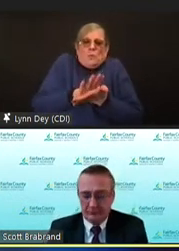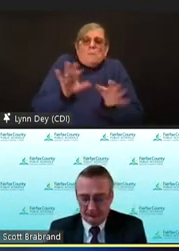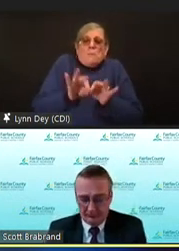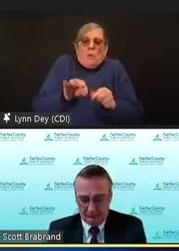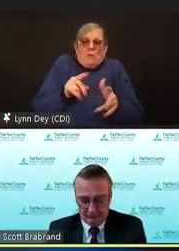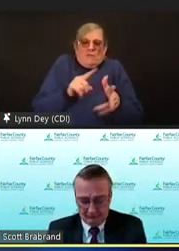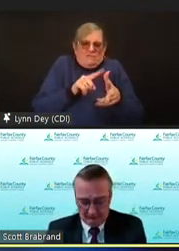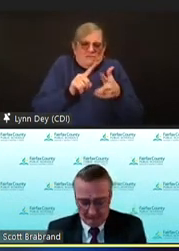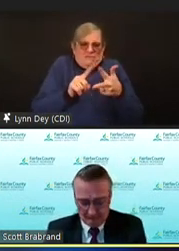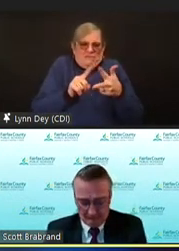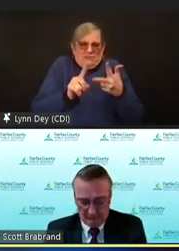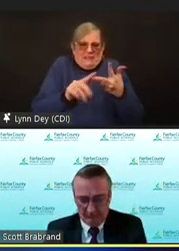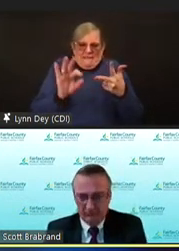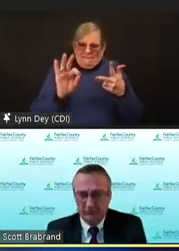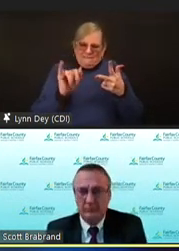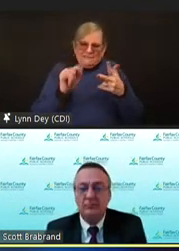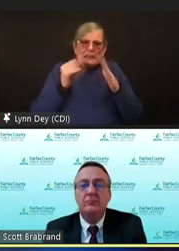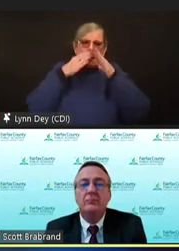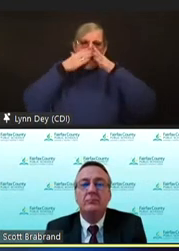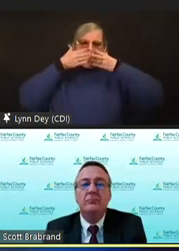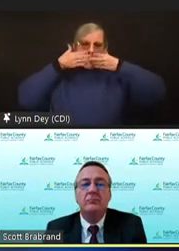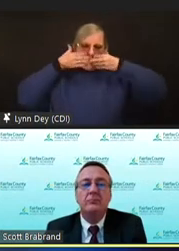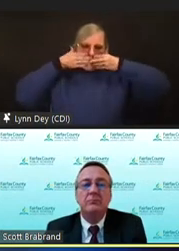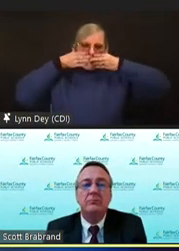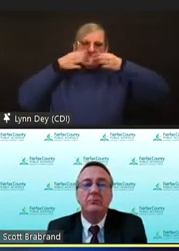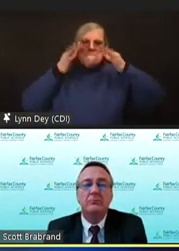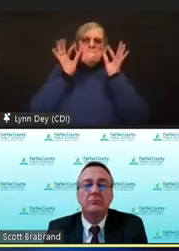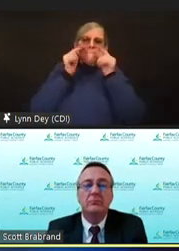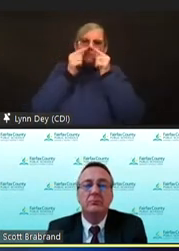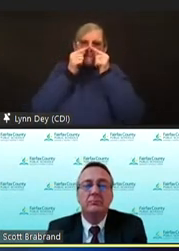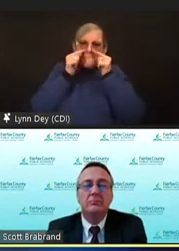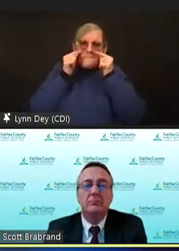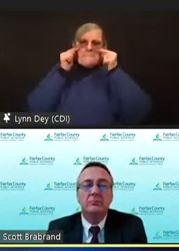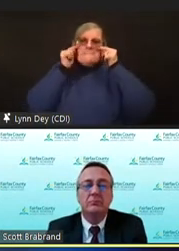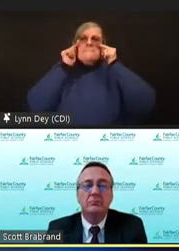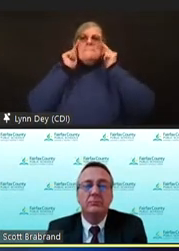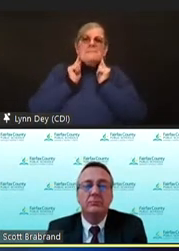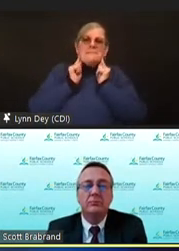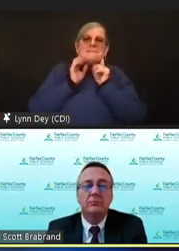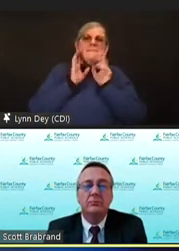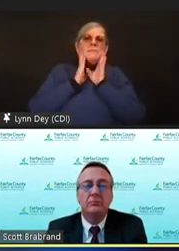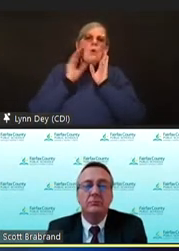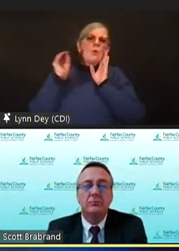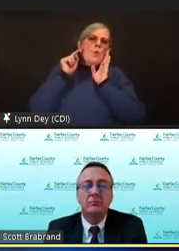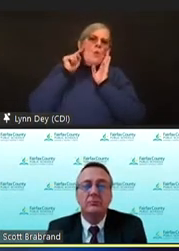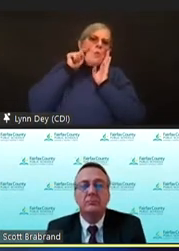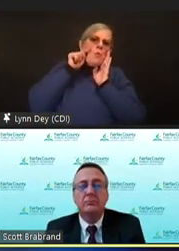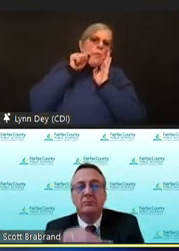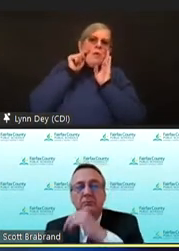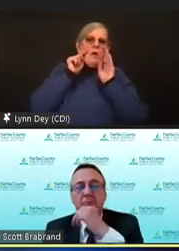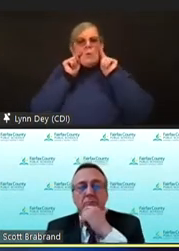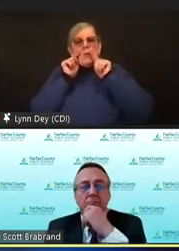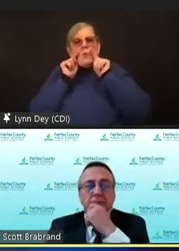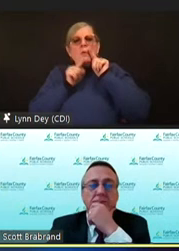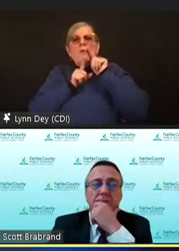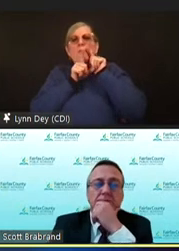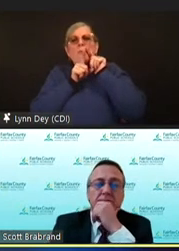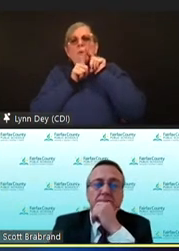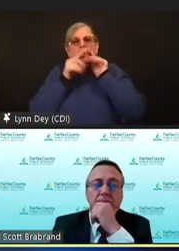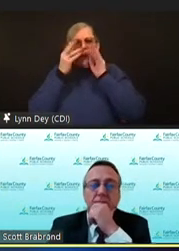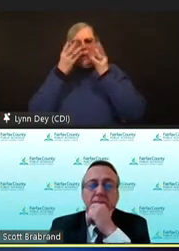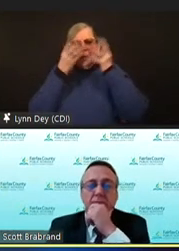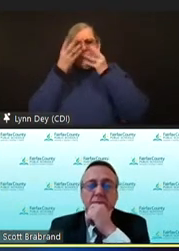to your face so that particles can't get in or get out. And so we understand that some persons will want to wear, whether